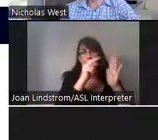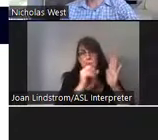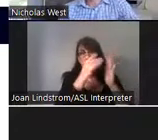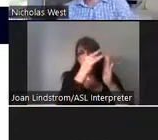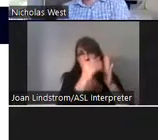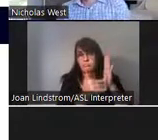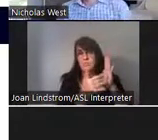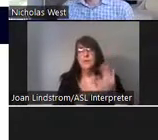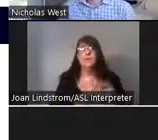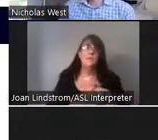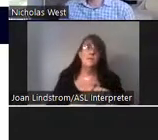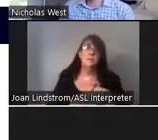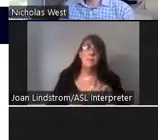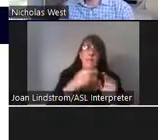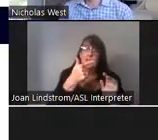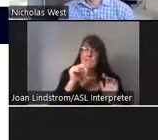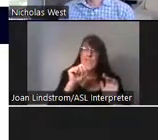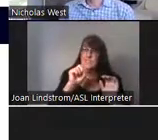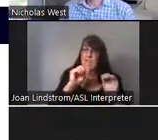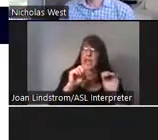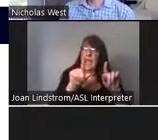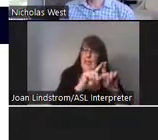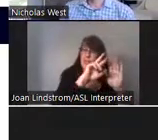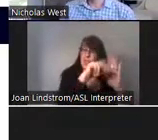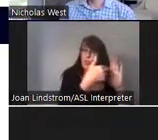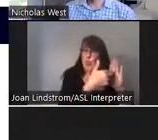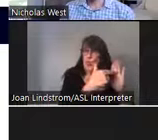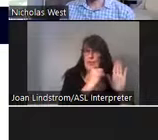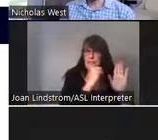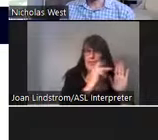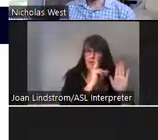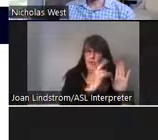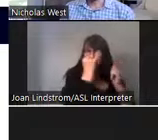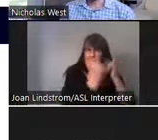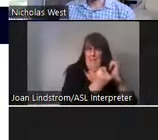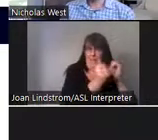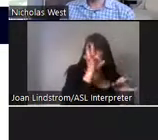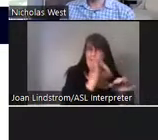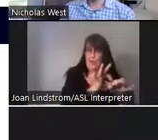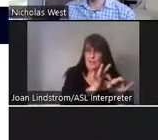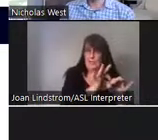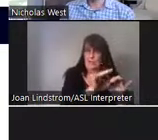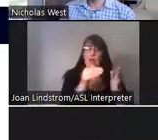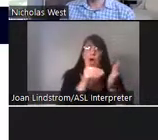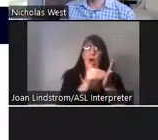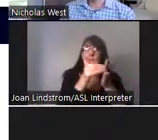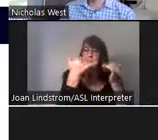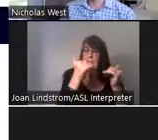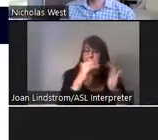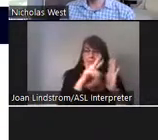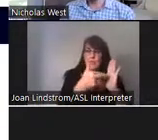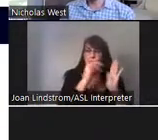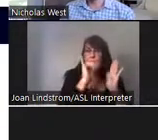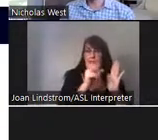where GSA has a role, but it's not necessarily the final vote. So often we play the role of that subject